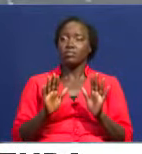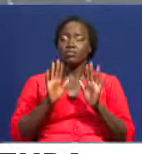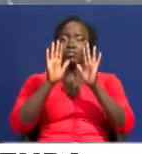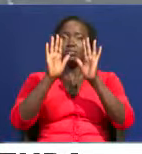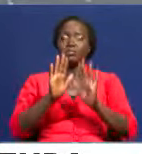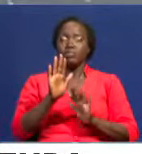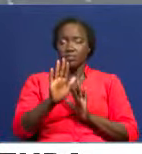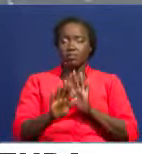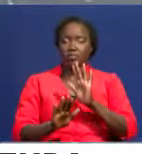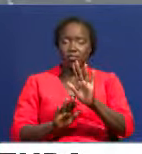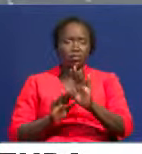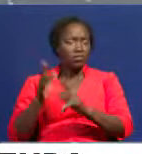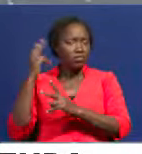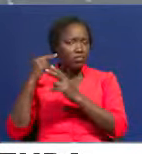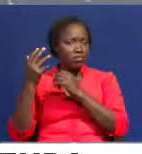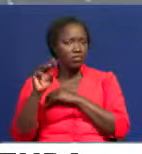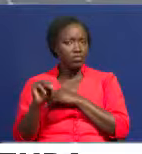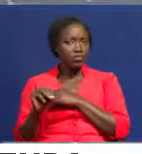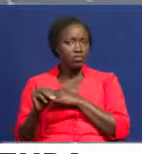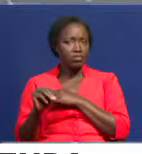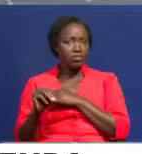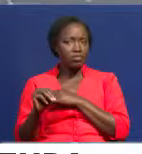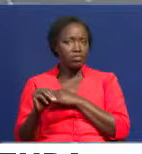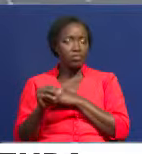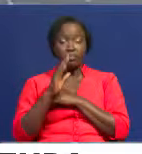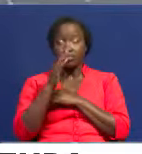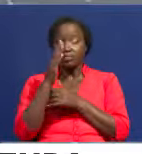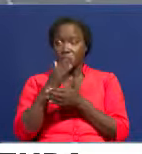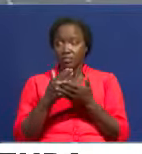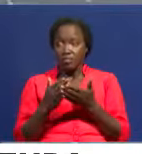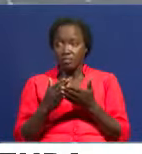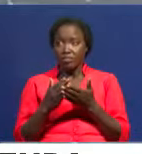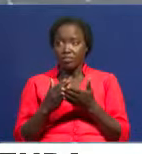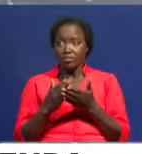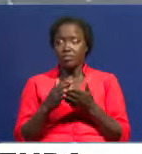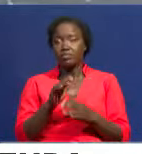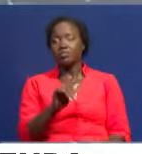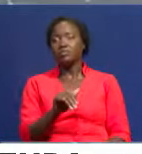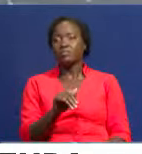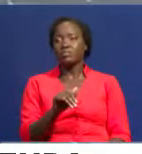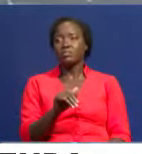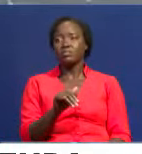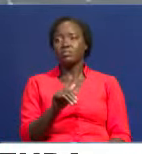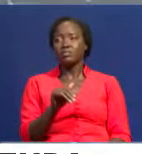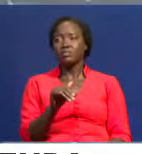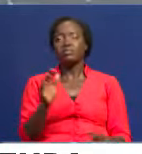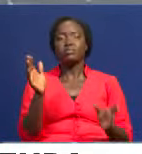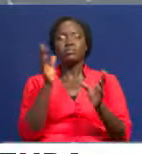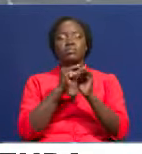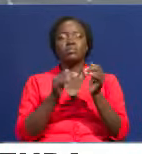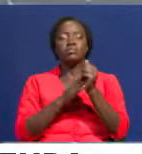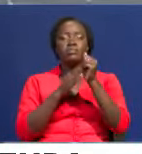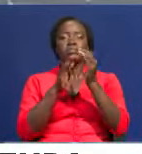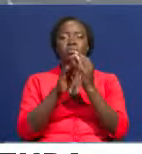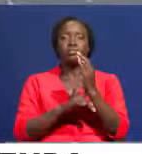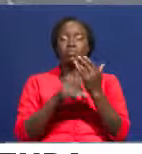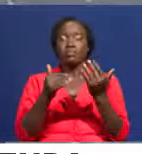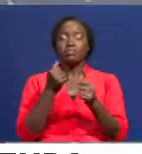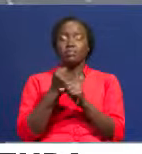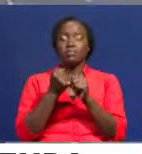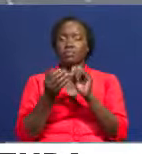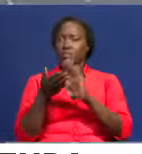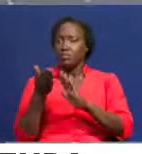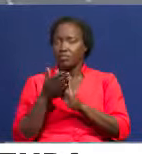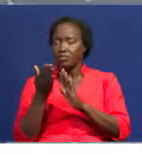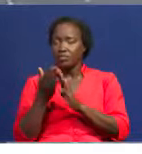necessary steps to listen to them. I want to speak on behalf of the minorities that our president and the leadership to now move in speed